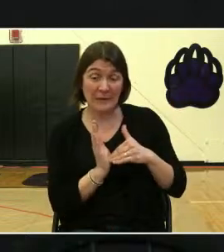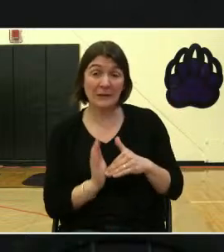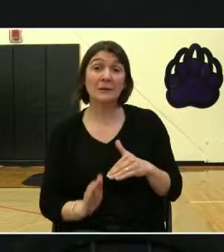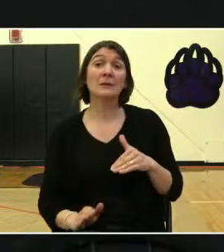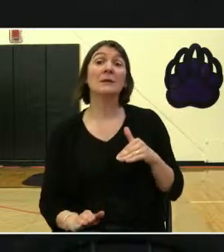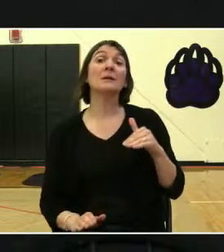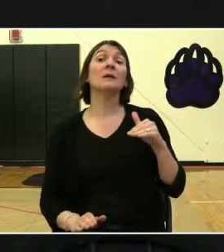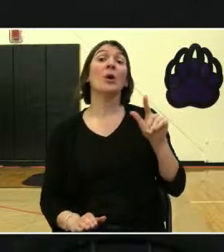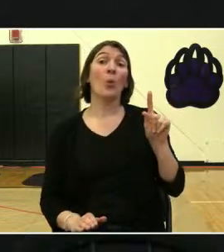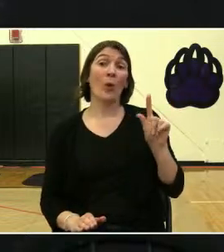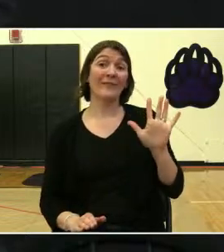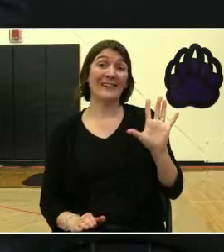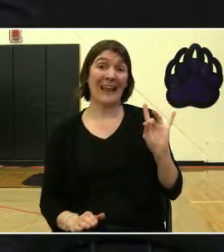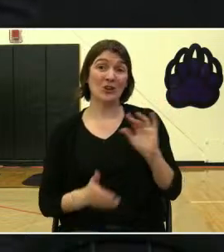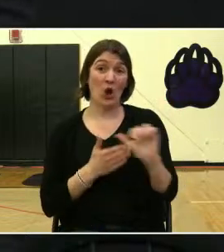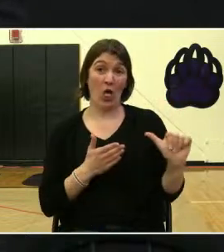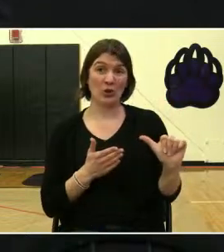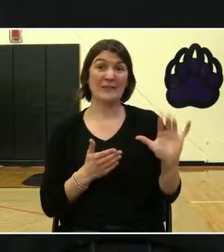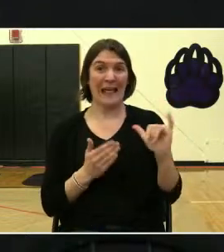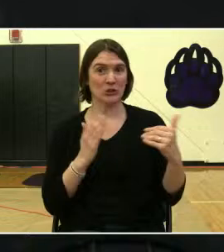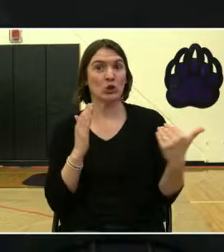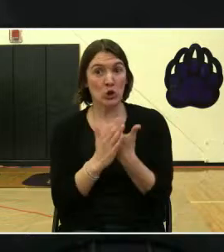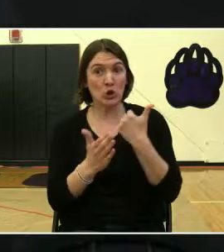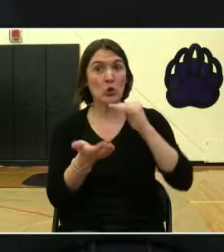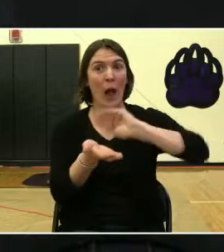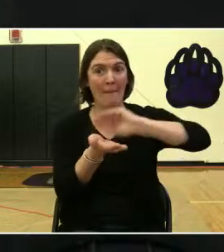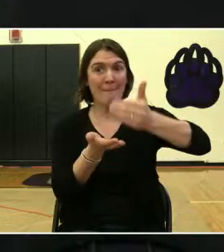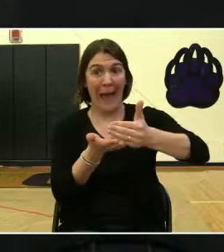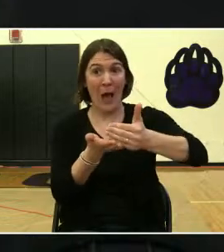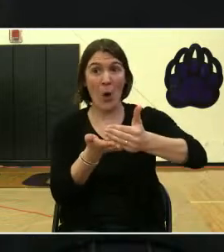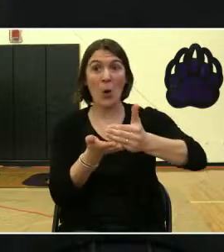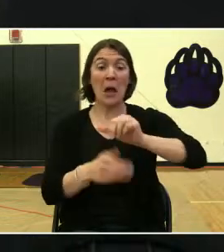22,35 uh $158